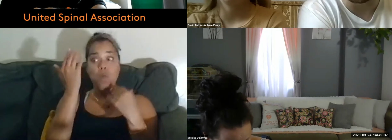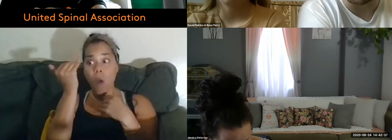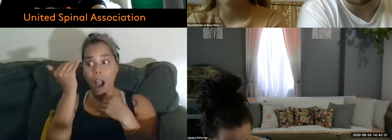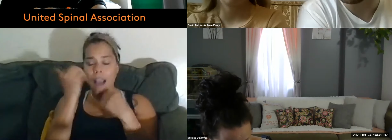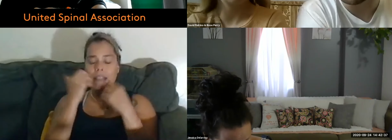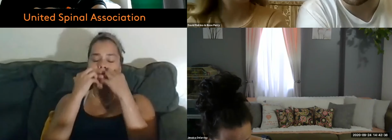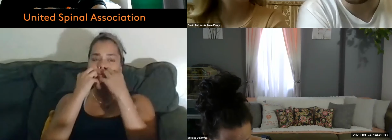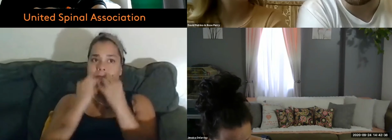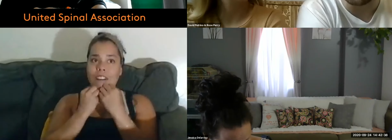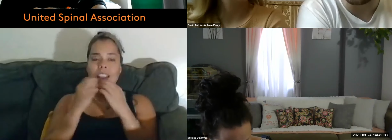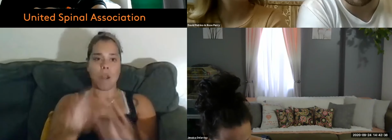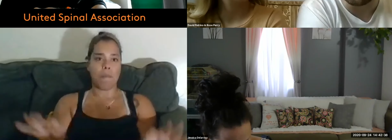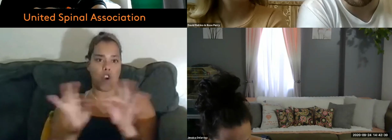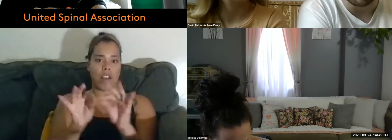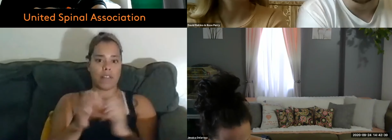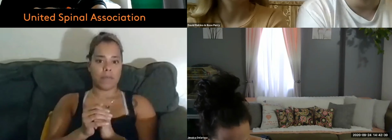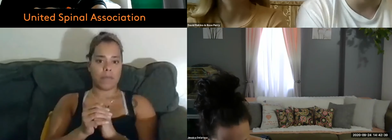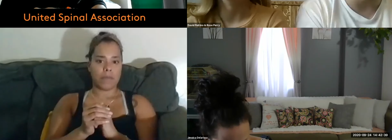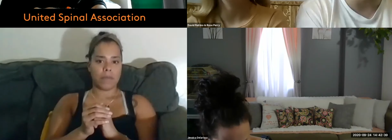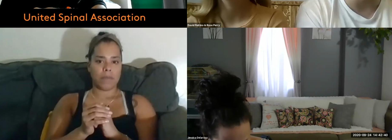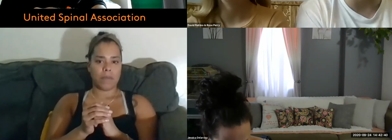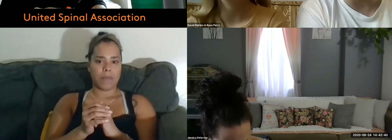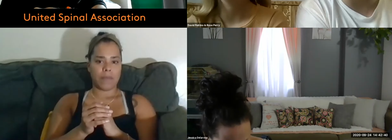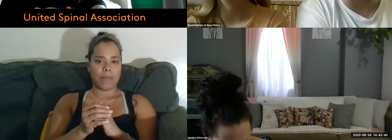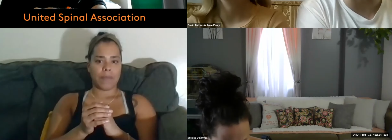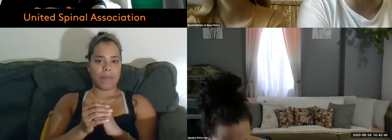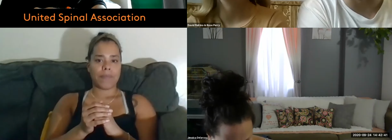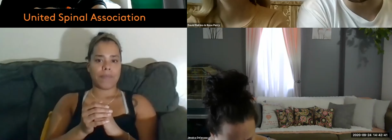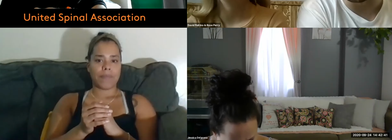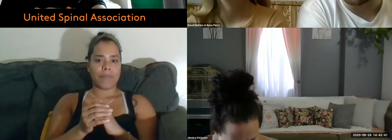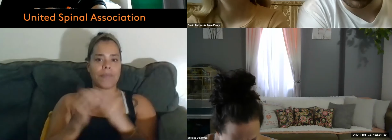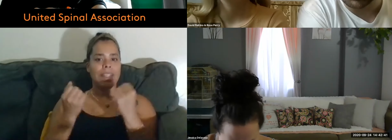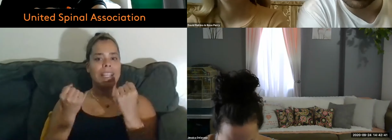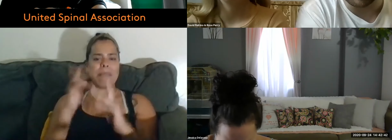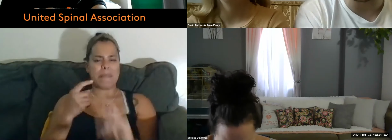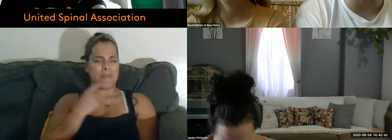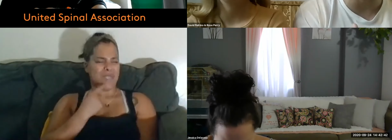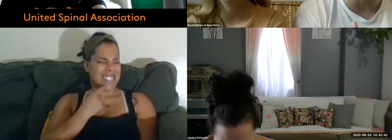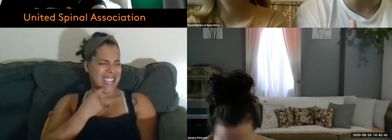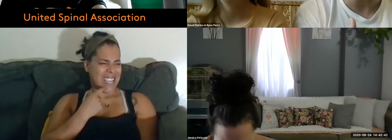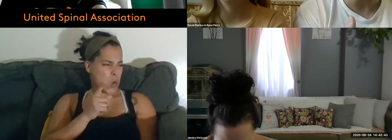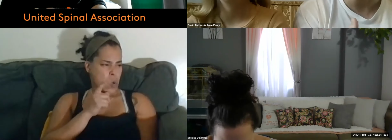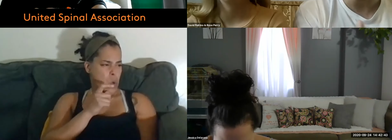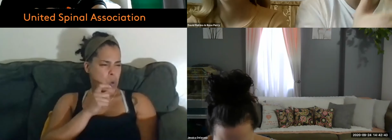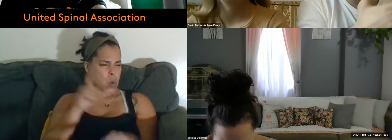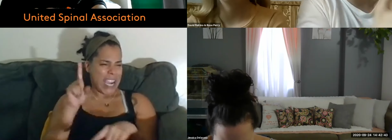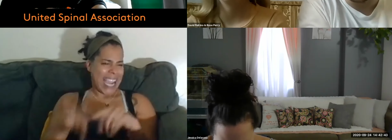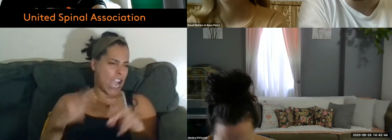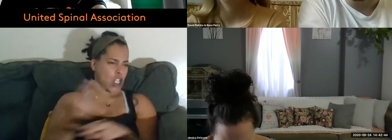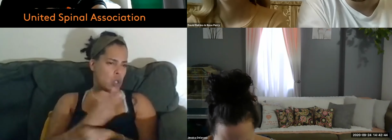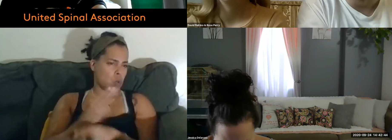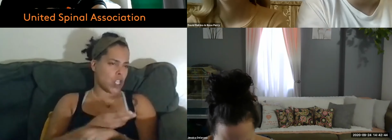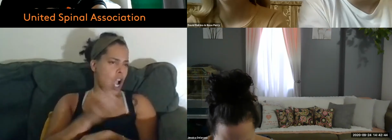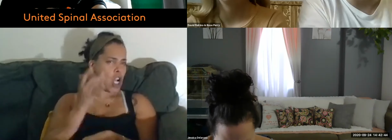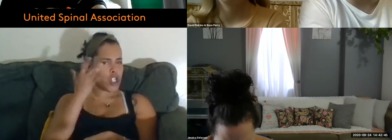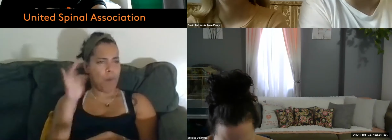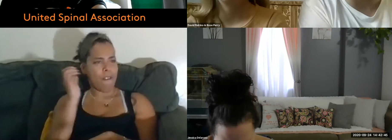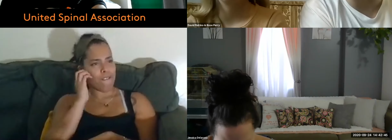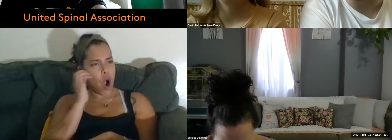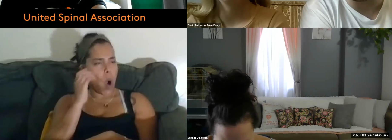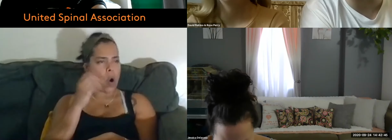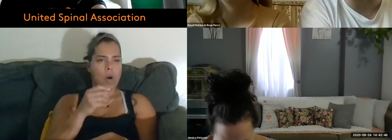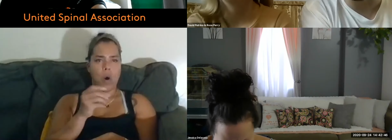population who says who doesn't have a smartphone anymore, or who can't use a Bluetooth device. And then, you